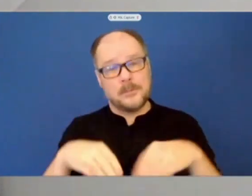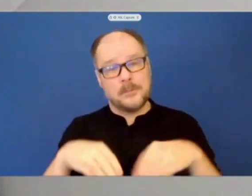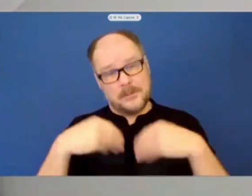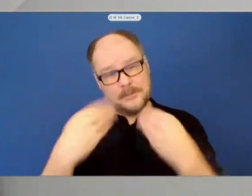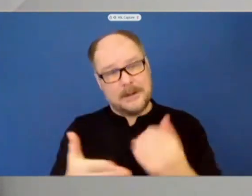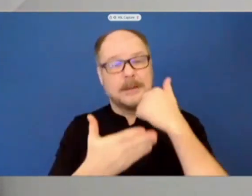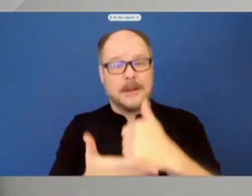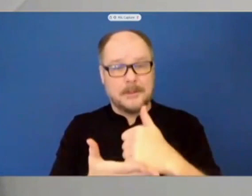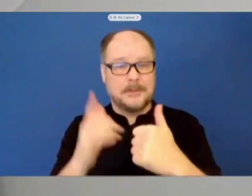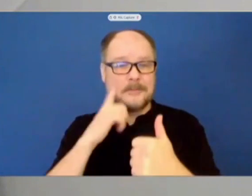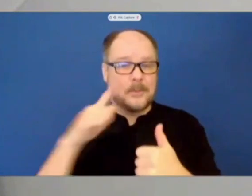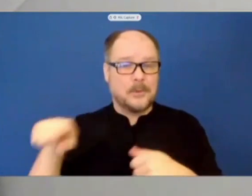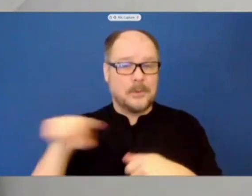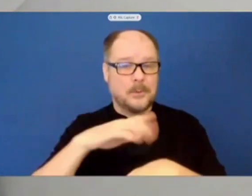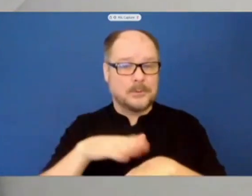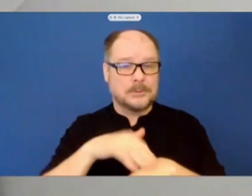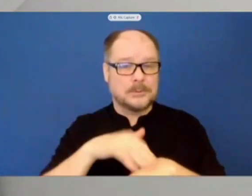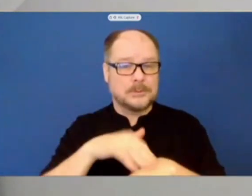those pets as well.